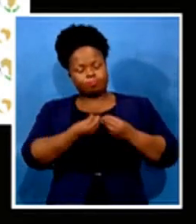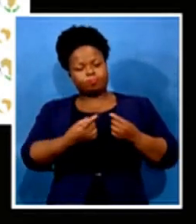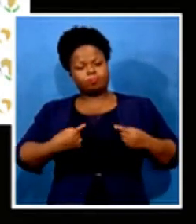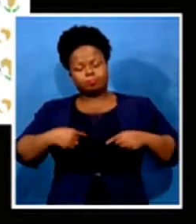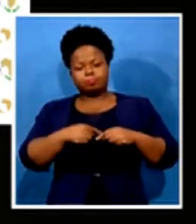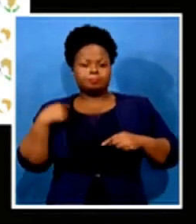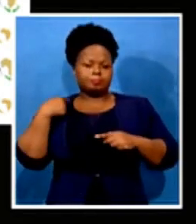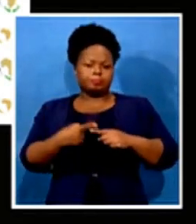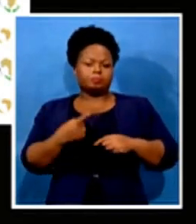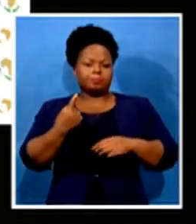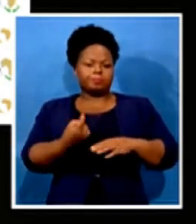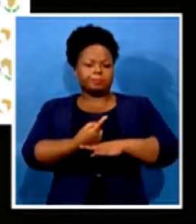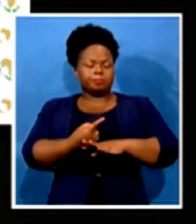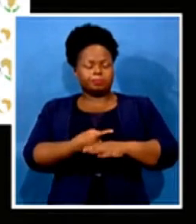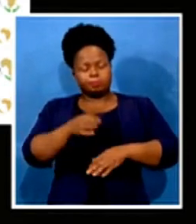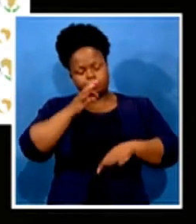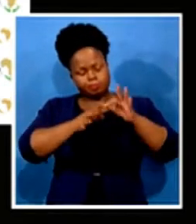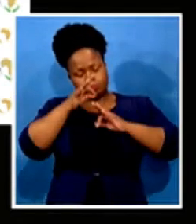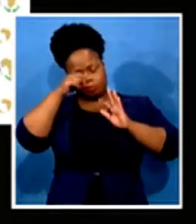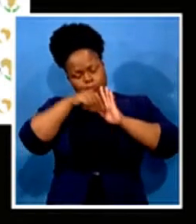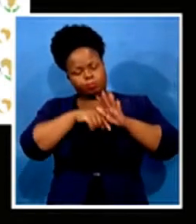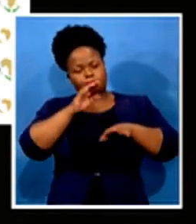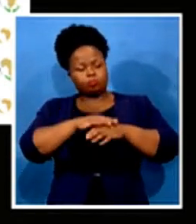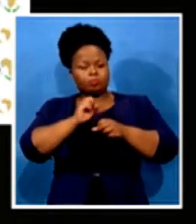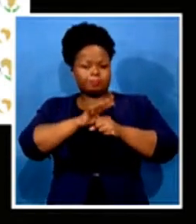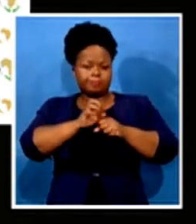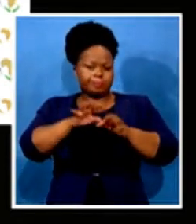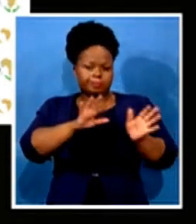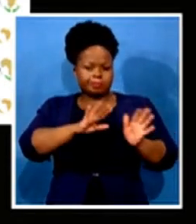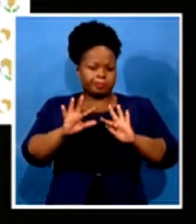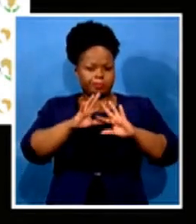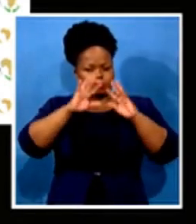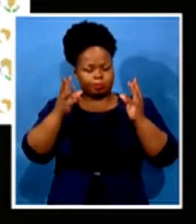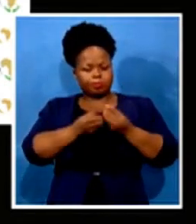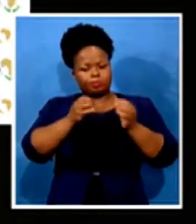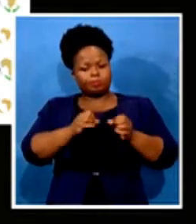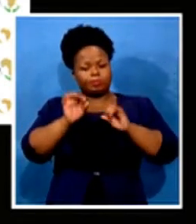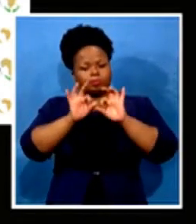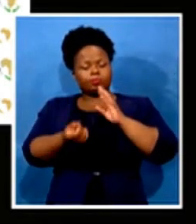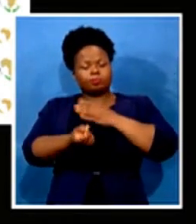about the situation of COVID-19 on the continent, as well as responding